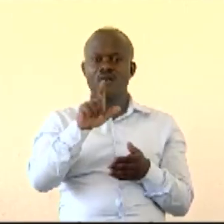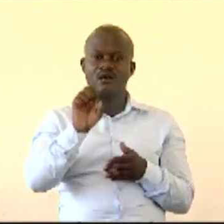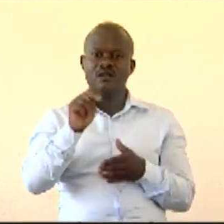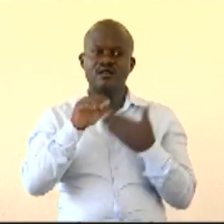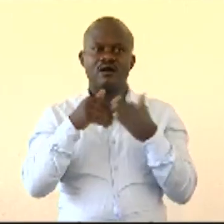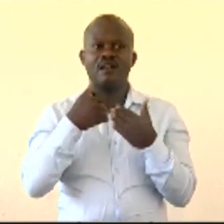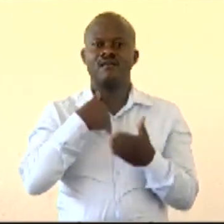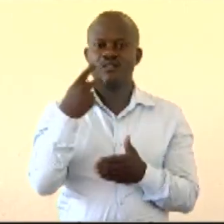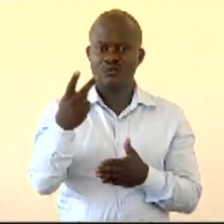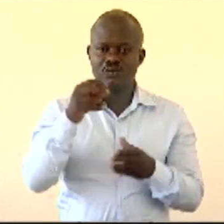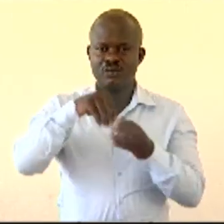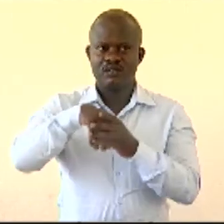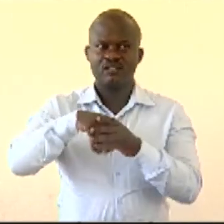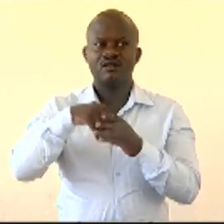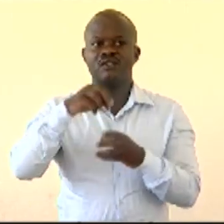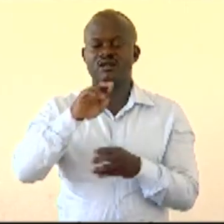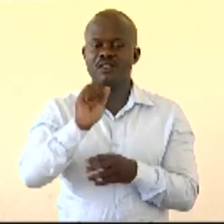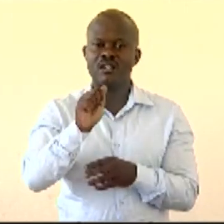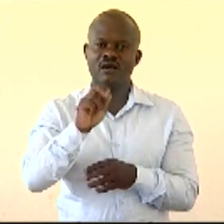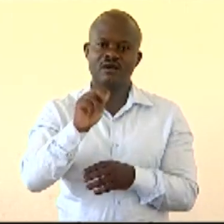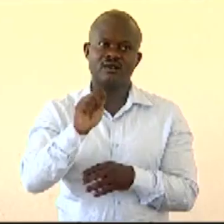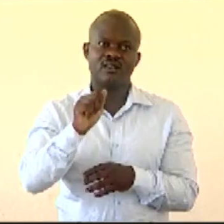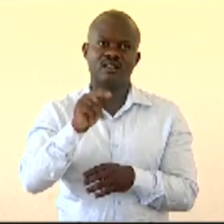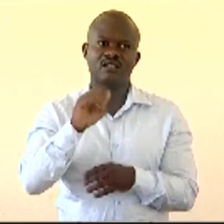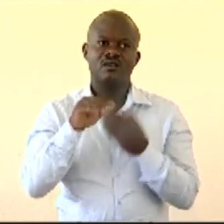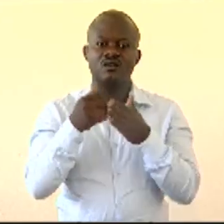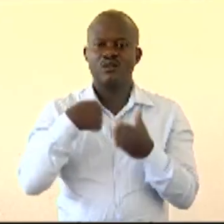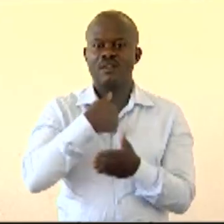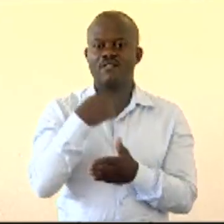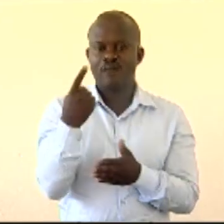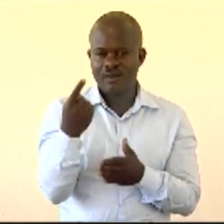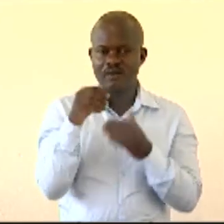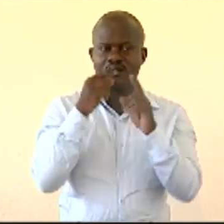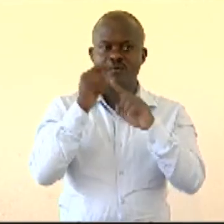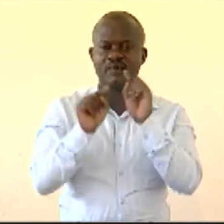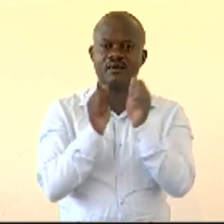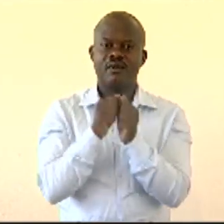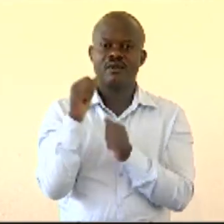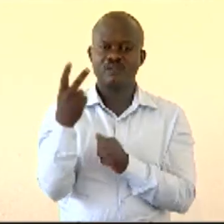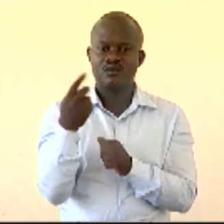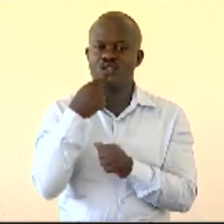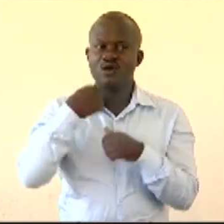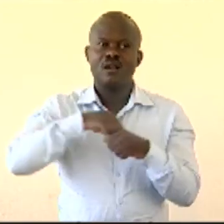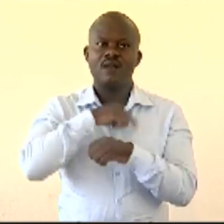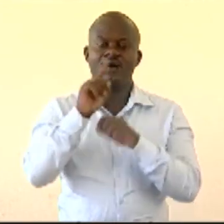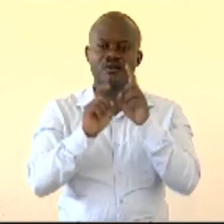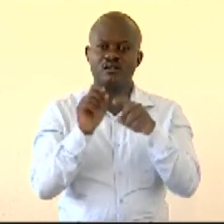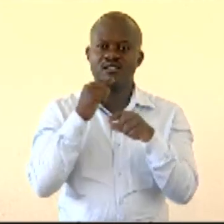have 2 in the reactant side, and here we have 1, so we multiply by 2. So our equation